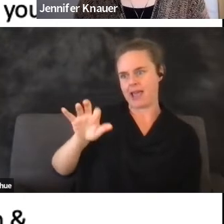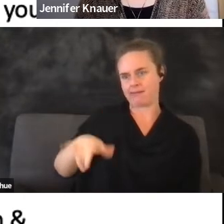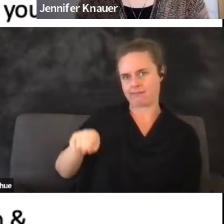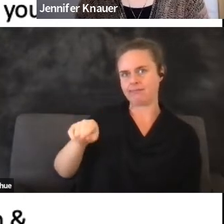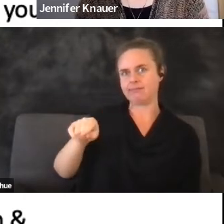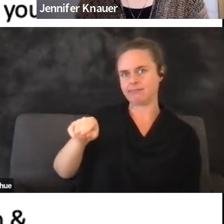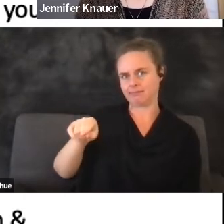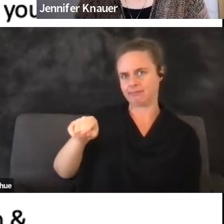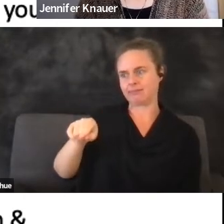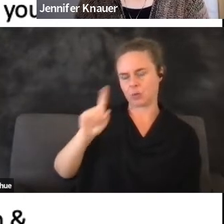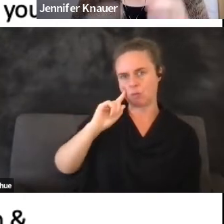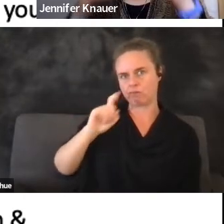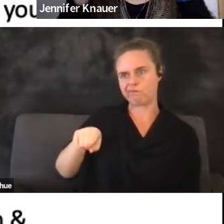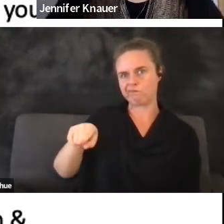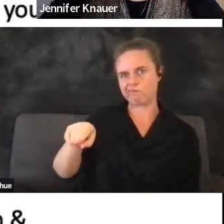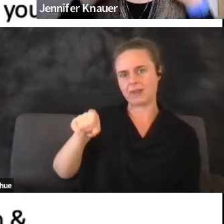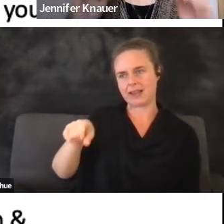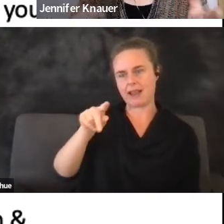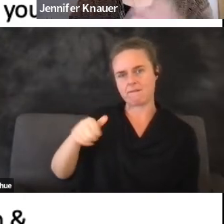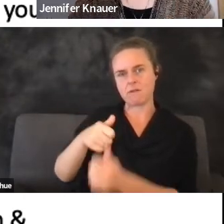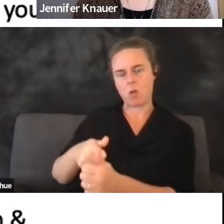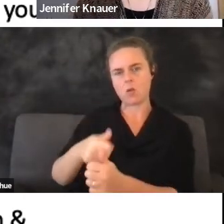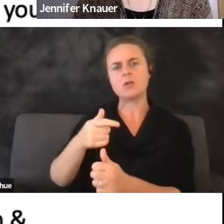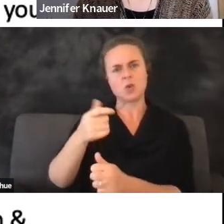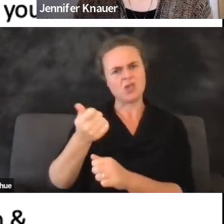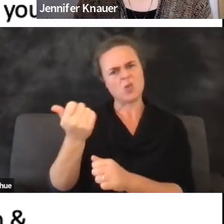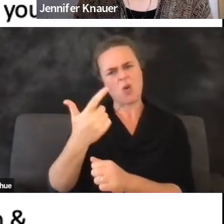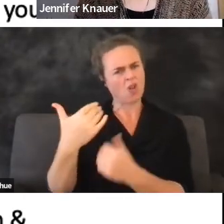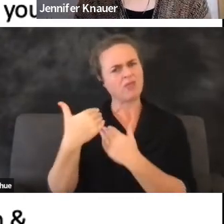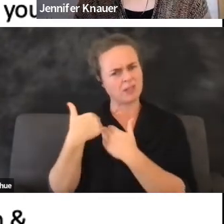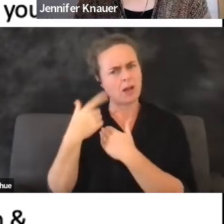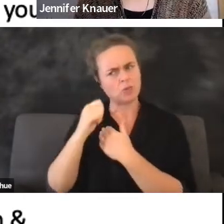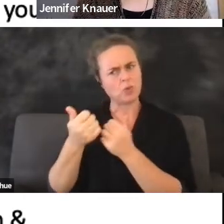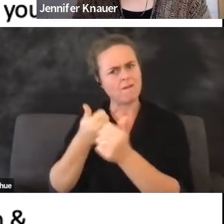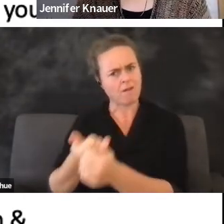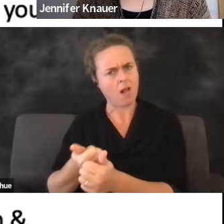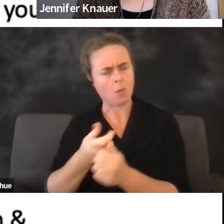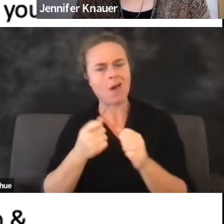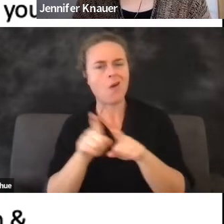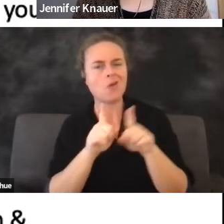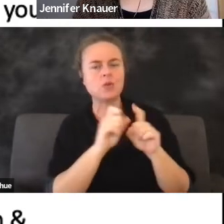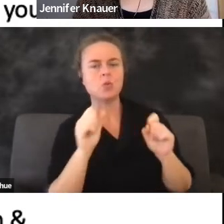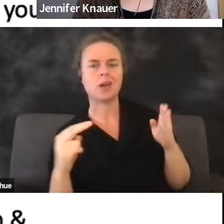some responsibility for seeing the content, but they're listed here on your screen as well.